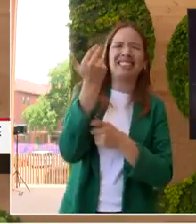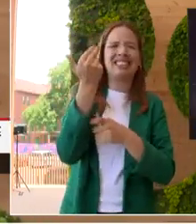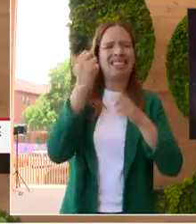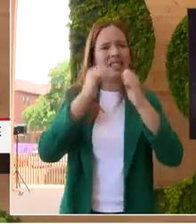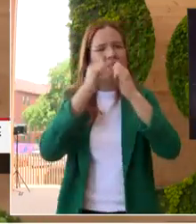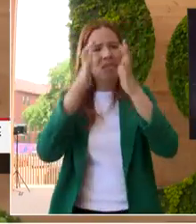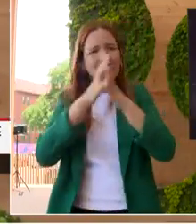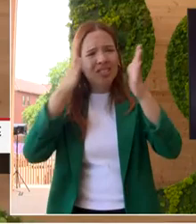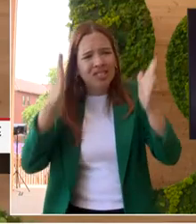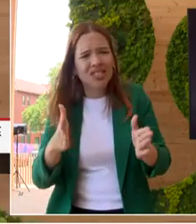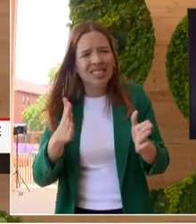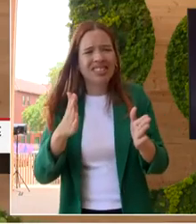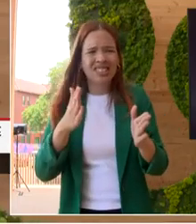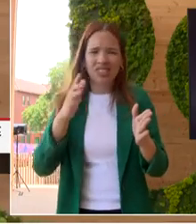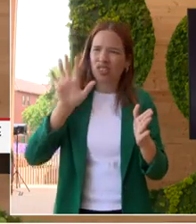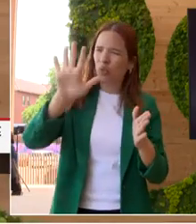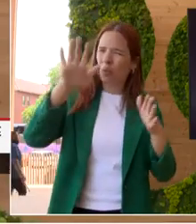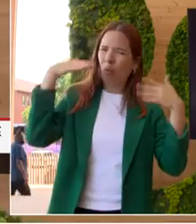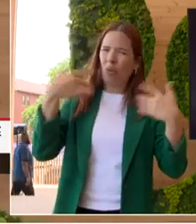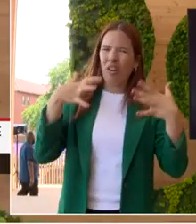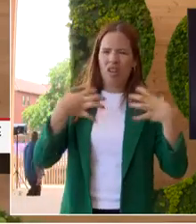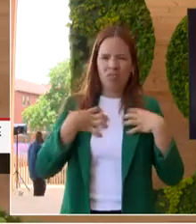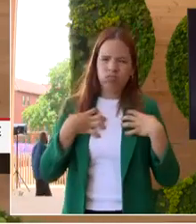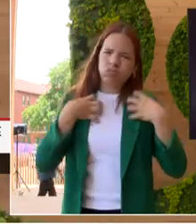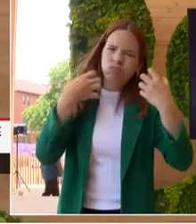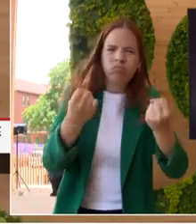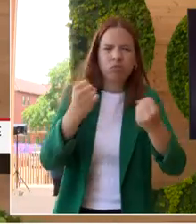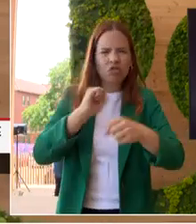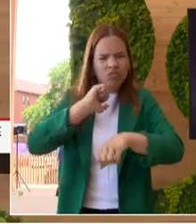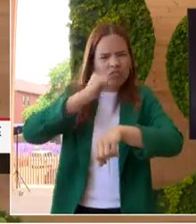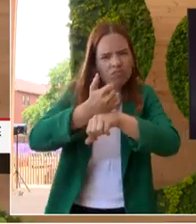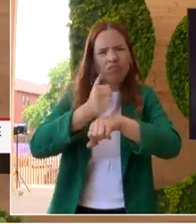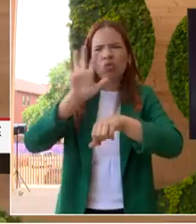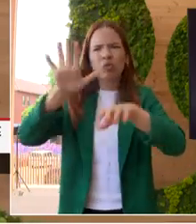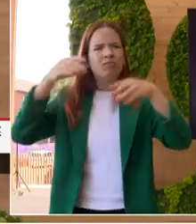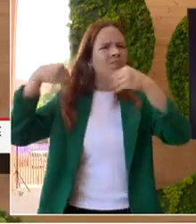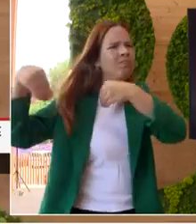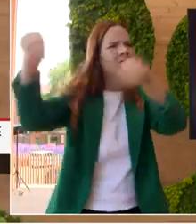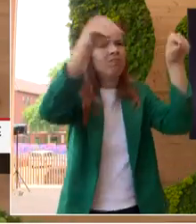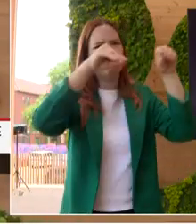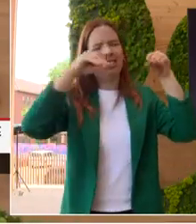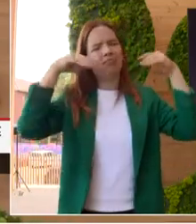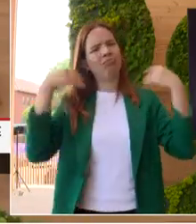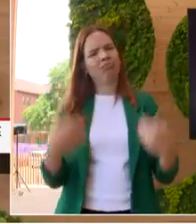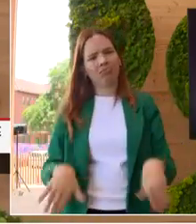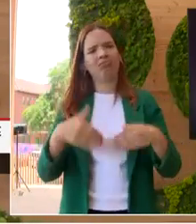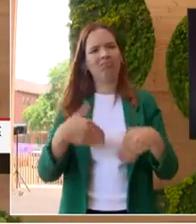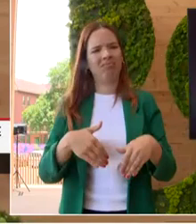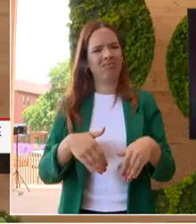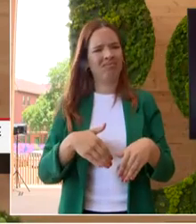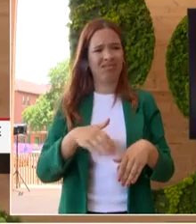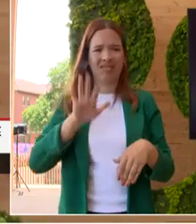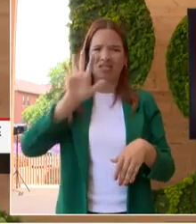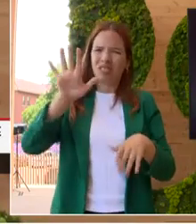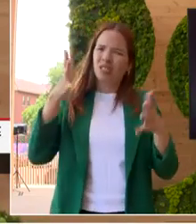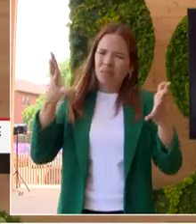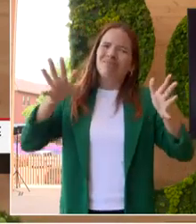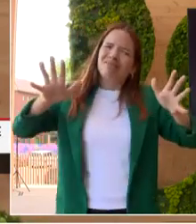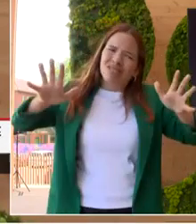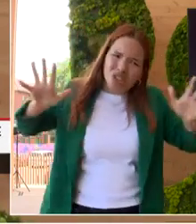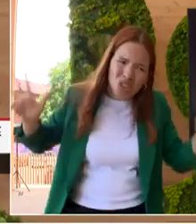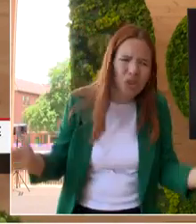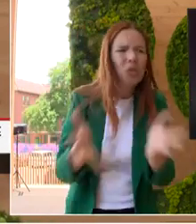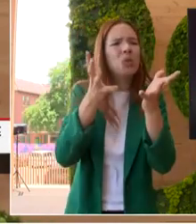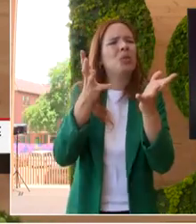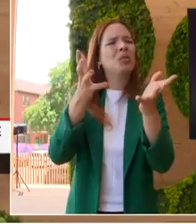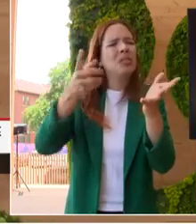and courage to set up their shops here. I encourage you, I insist that you all